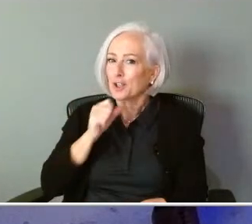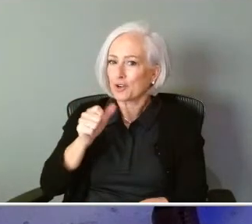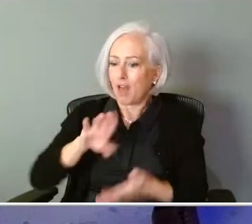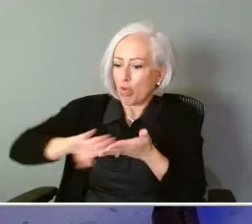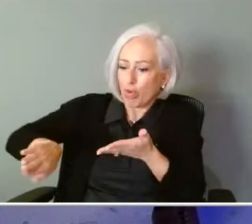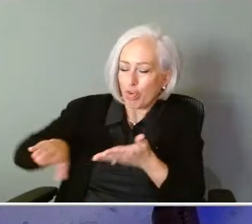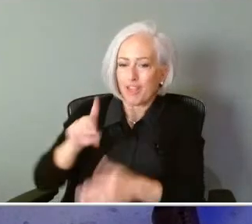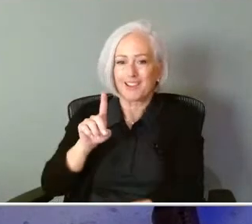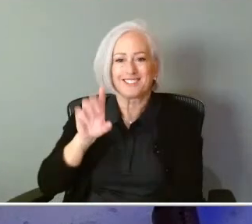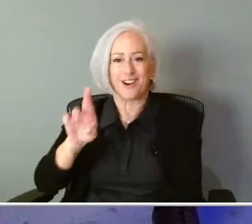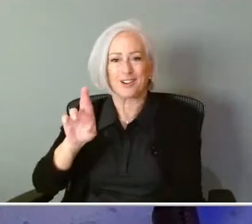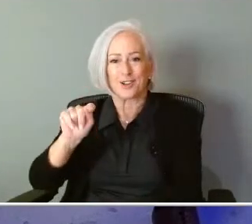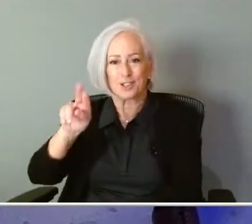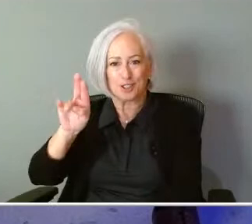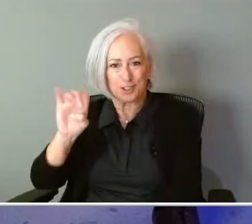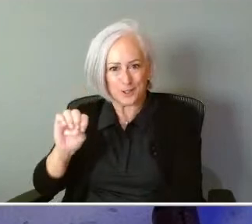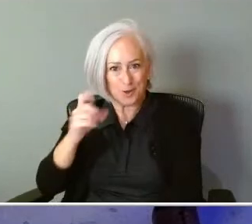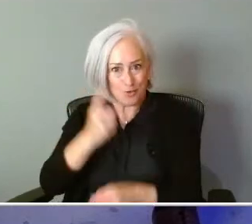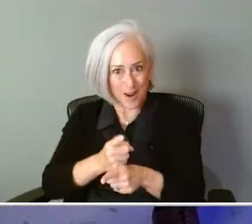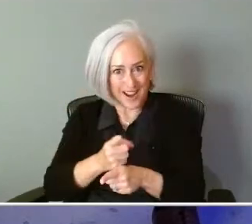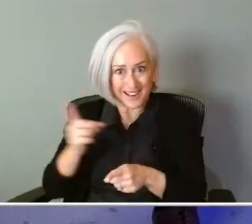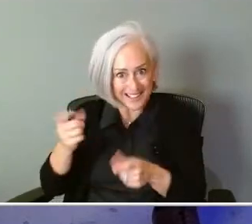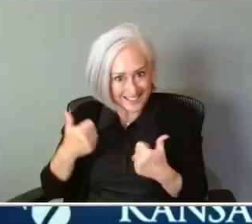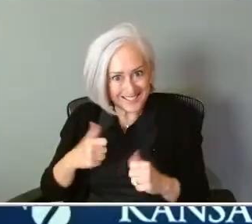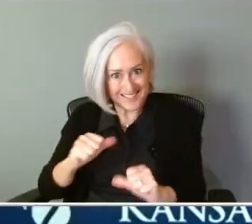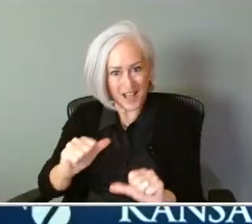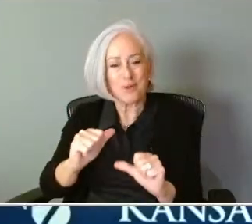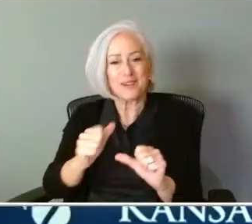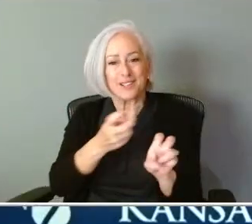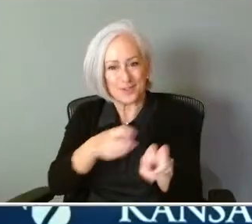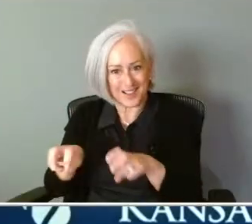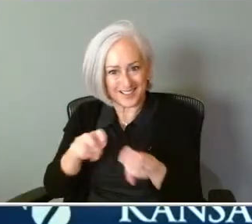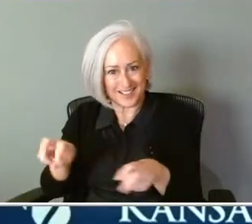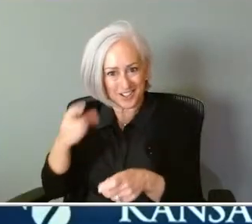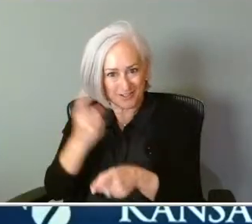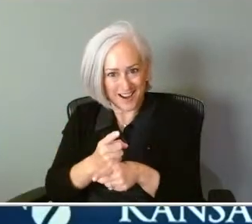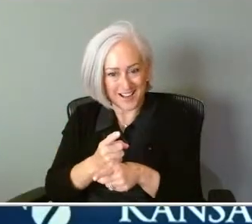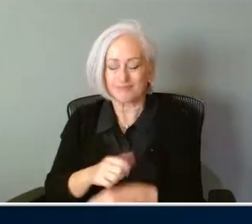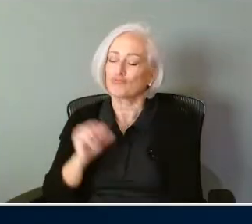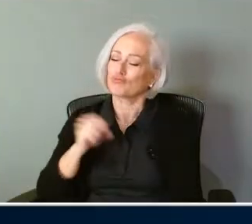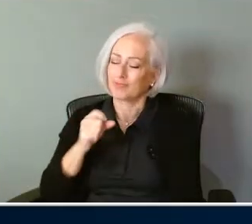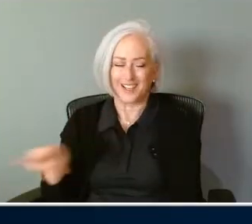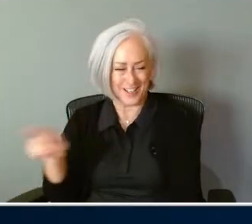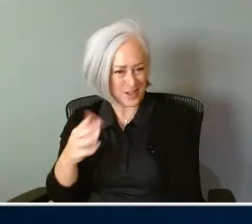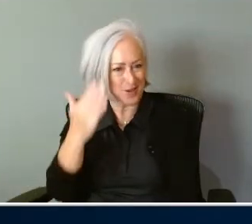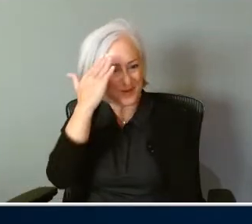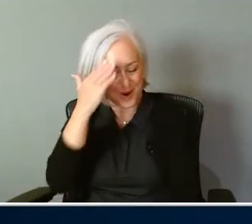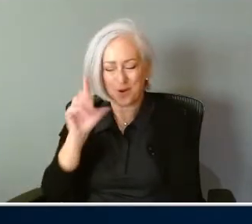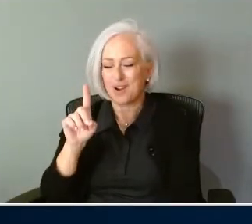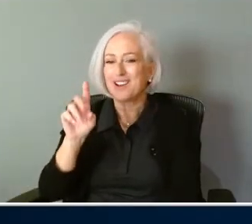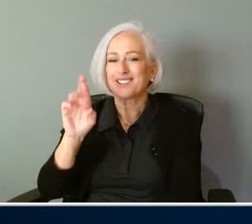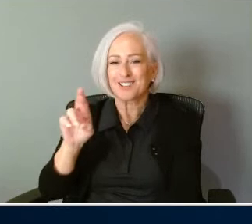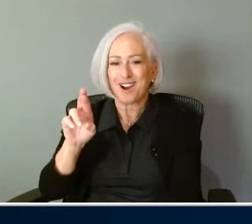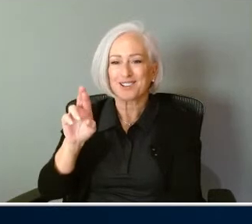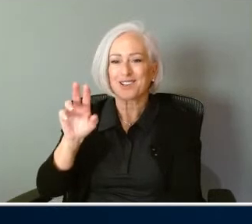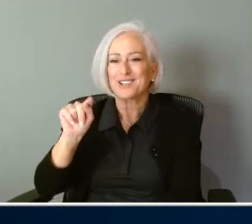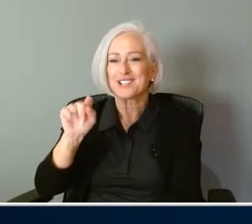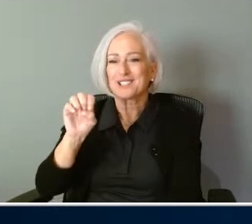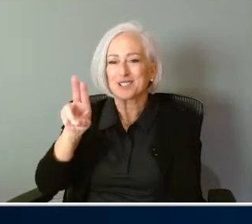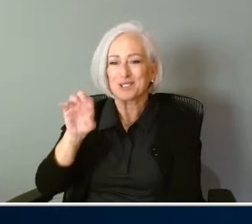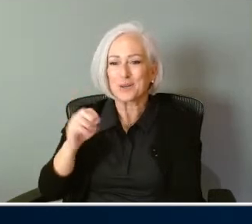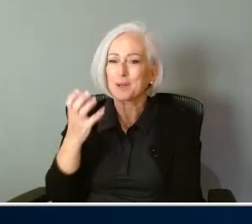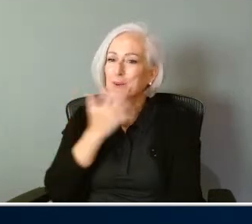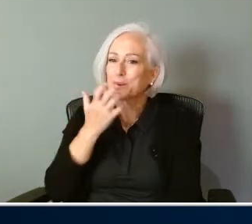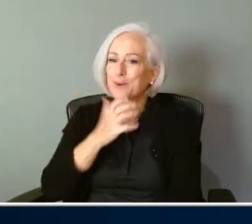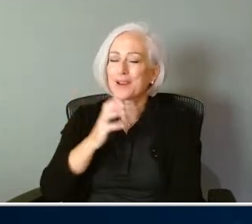transition, correct? Absolutely. I mean, as anyone knows, Dr. Sue has been a fantastic mentor during this transition. Was a